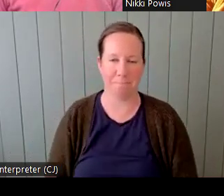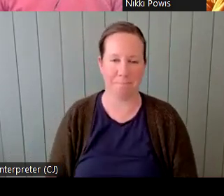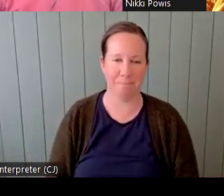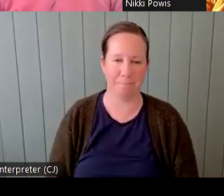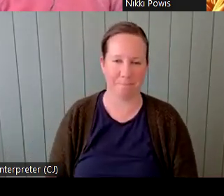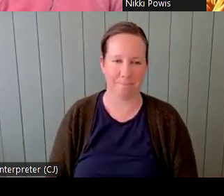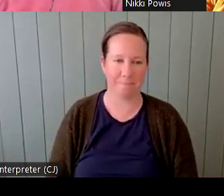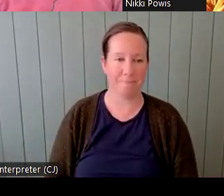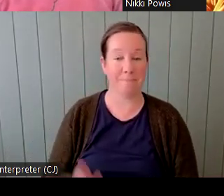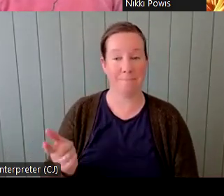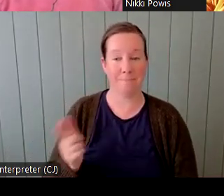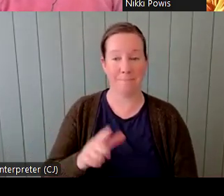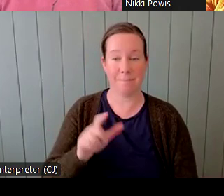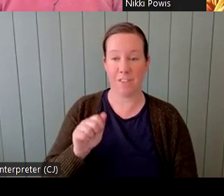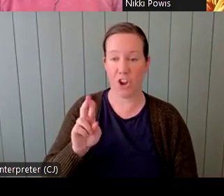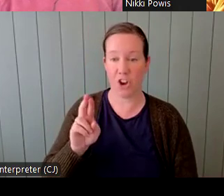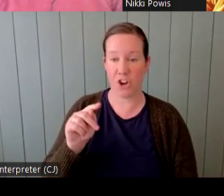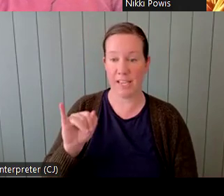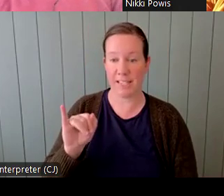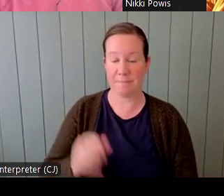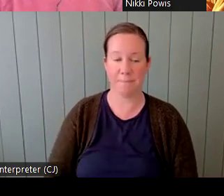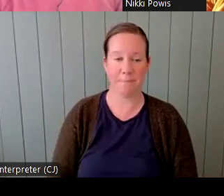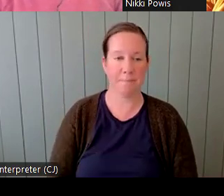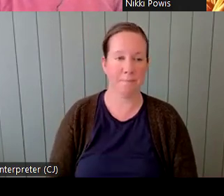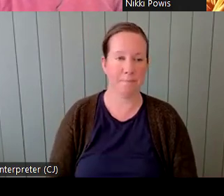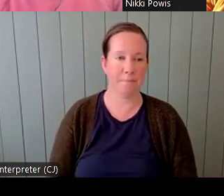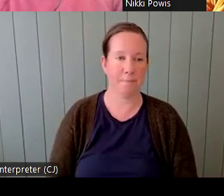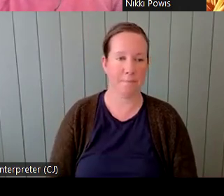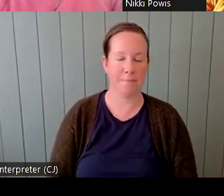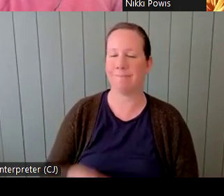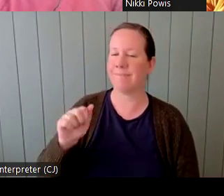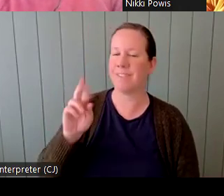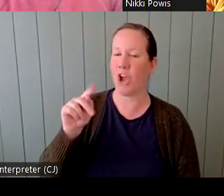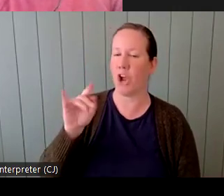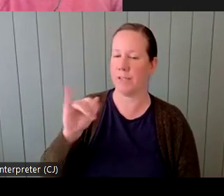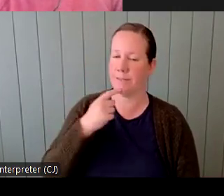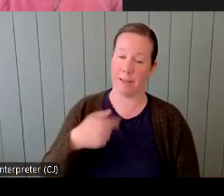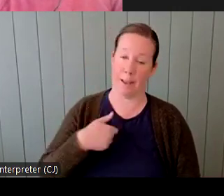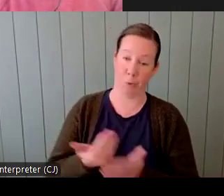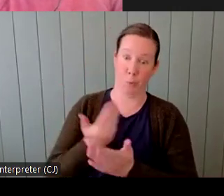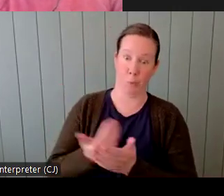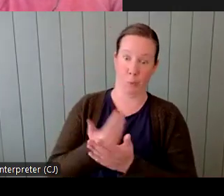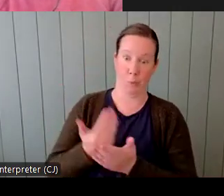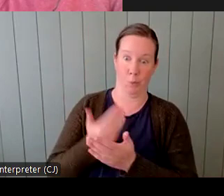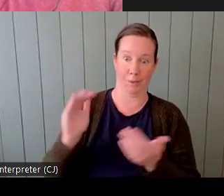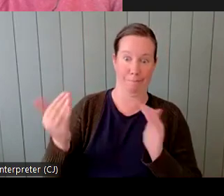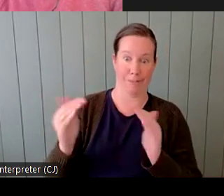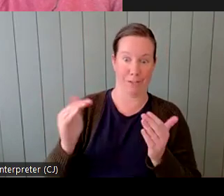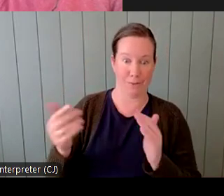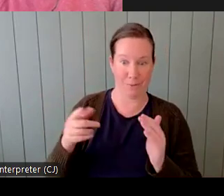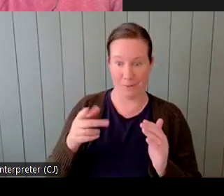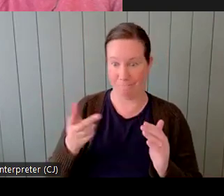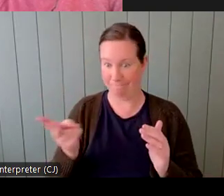right. Aarti. So I'm the newbie on the block. Okay, and to take a dig at